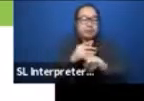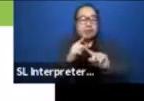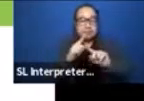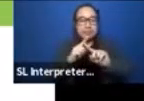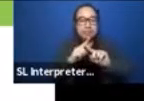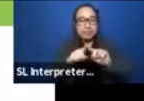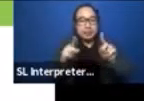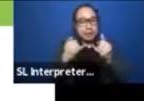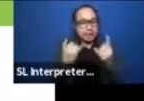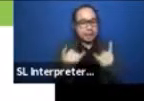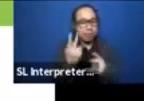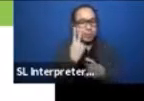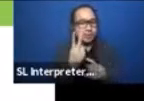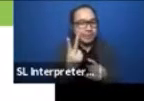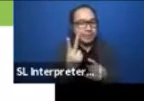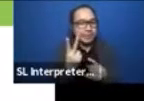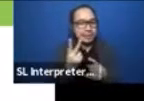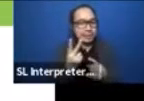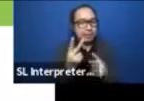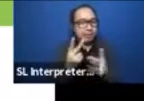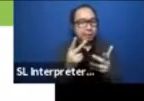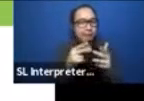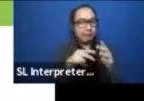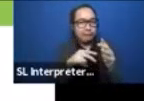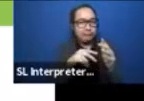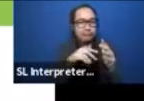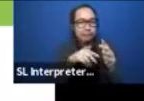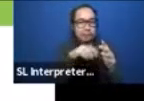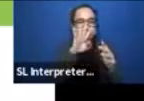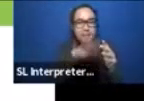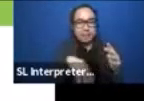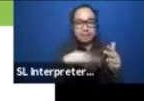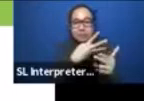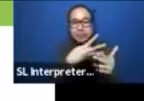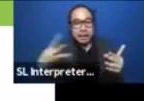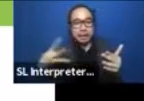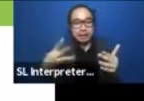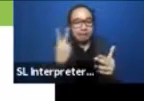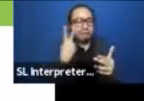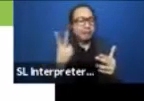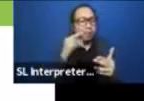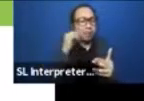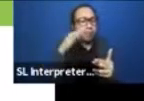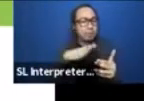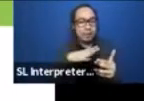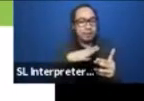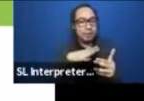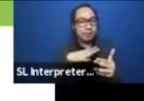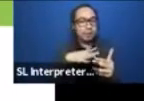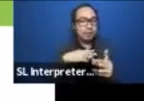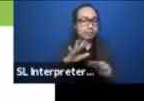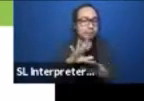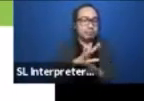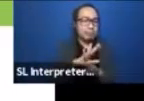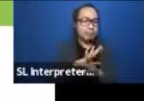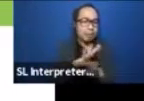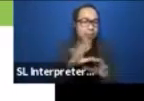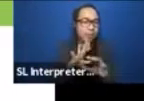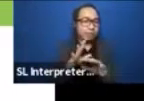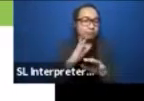when we look at the sexual right scale, we find that women who tend to, assert more on sexual